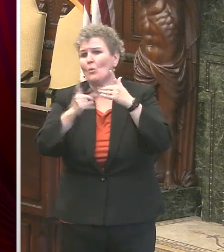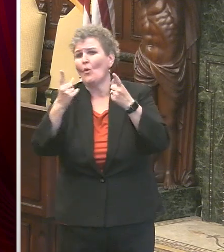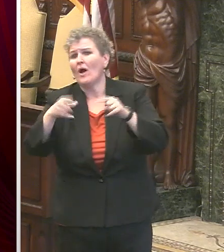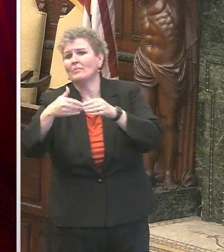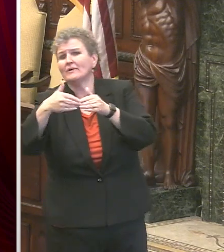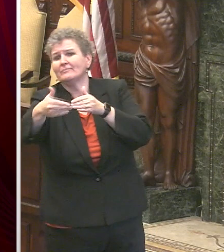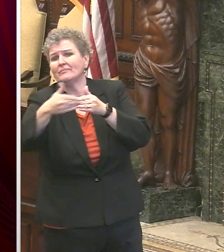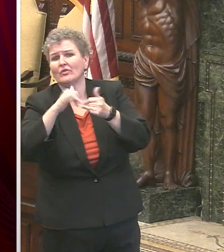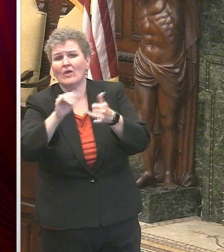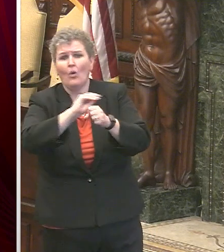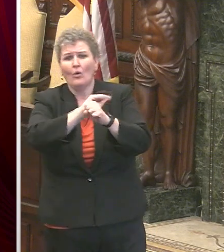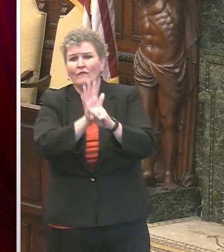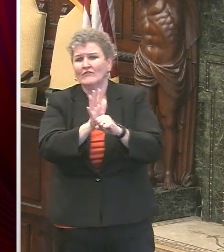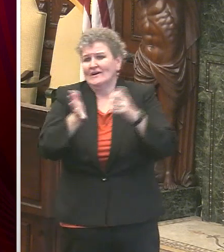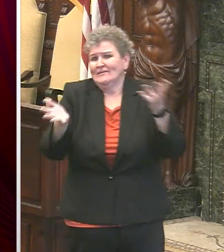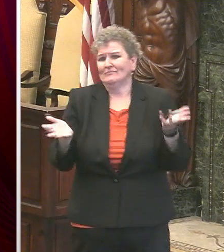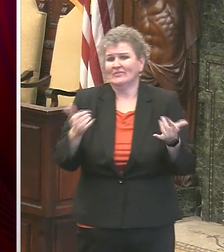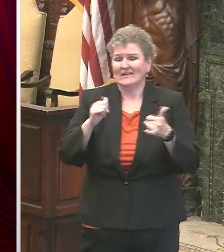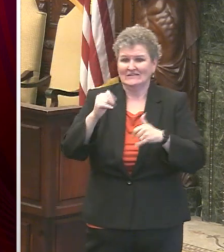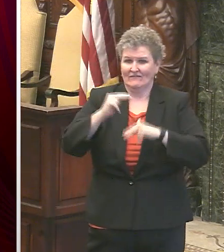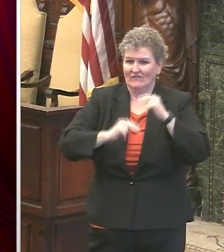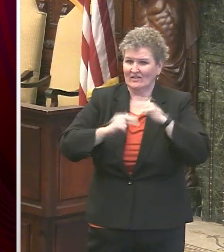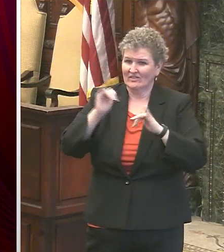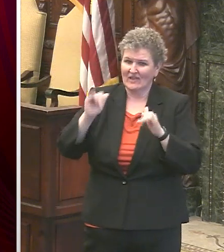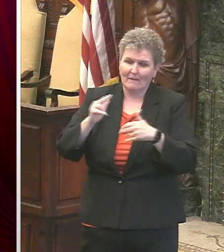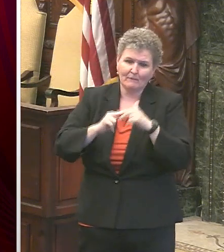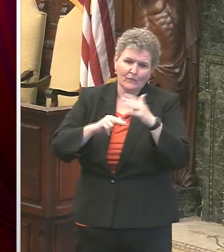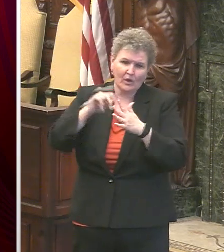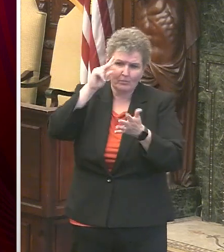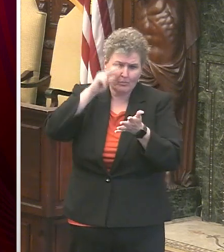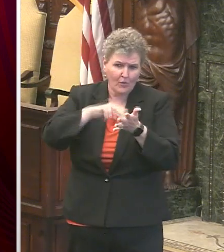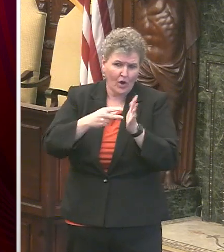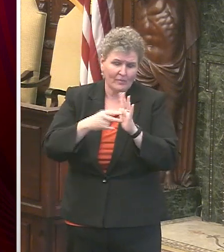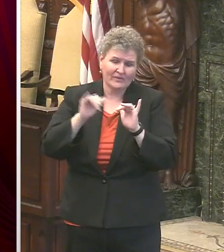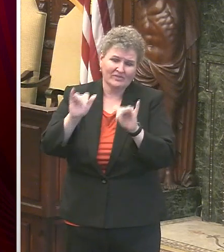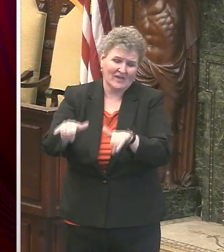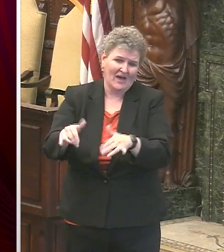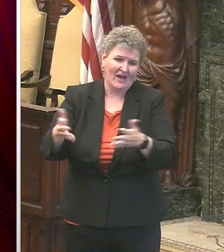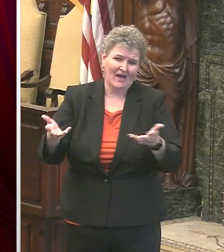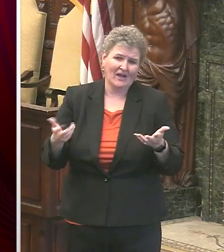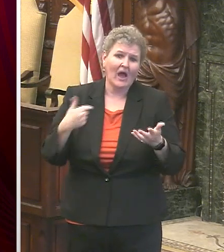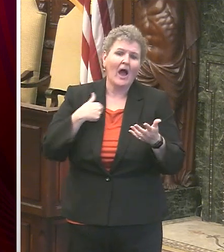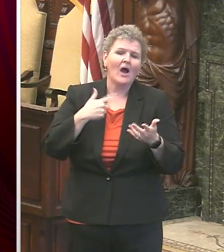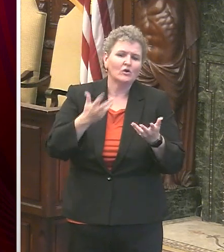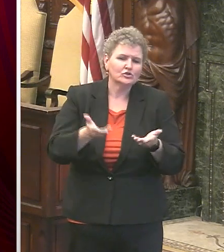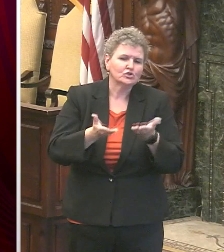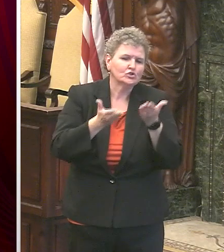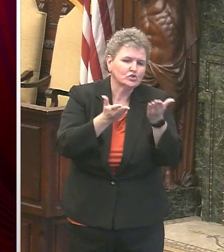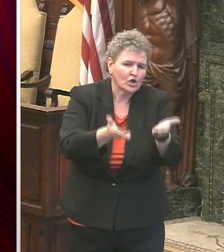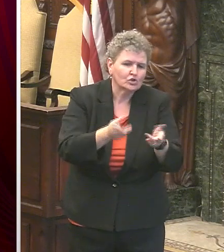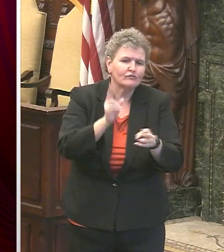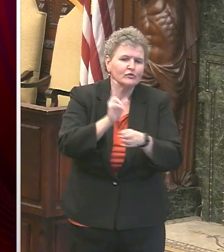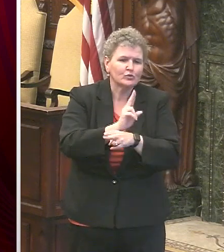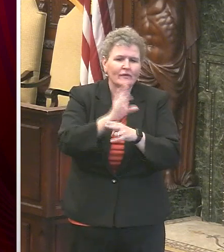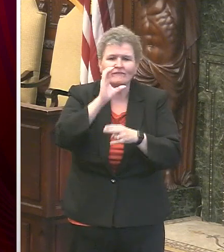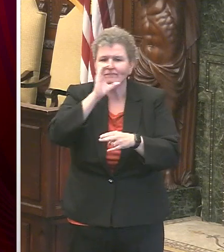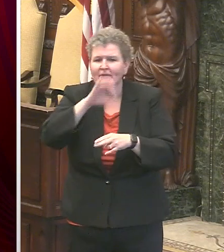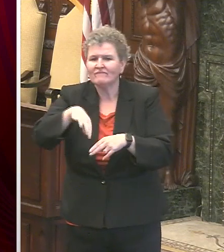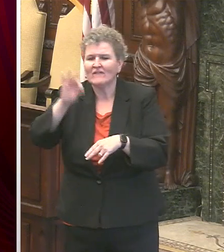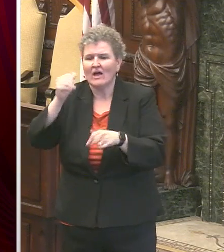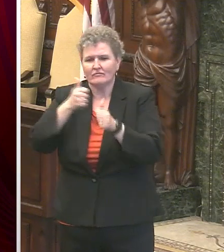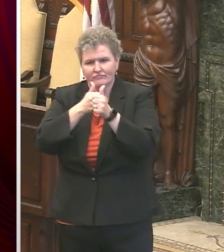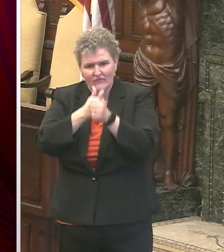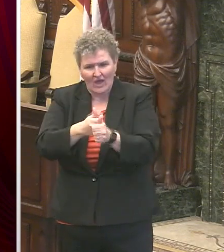you're going to be able to use this facility for that purpose at that time. So I would suggest that they try to find a way to have it be within our guidelines and